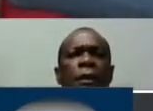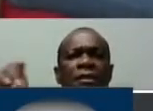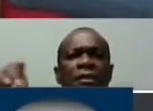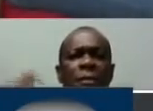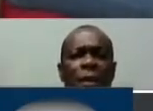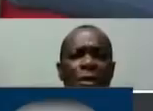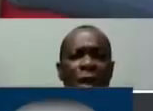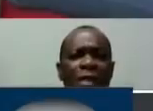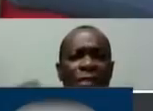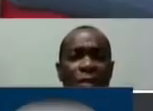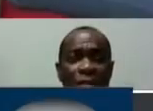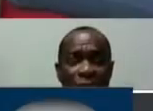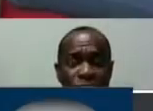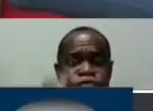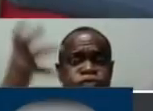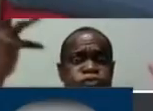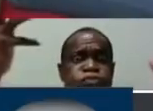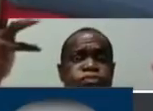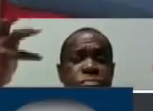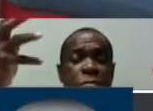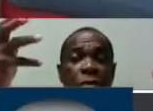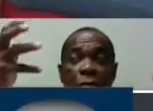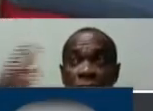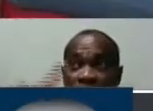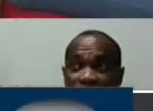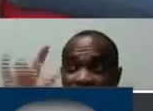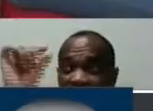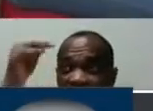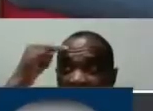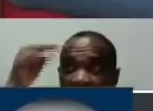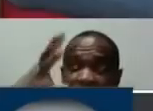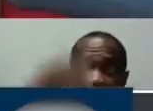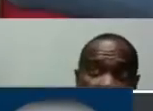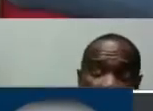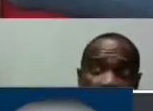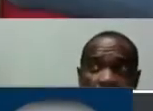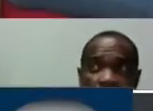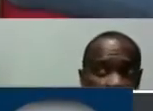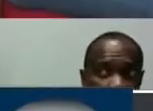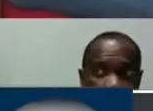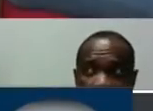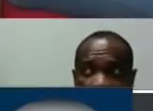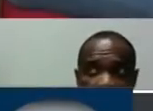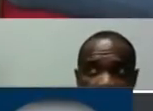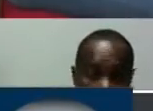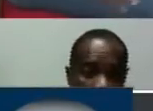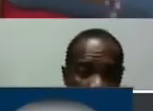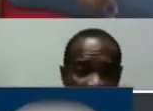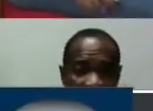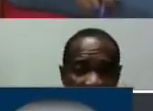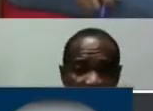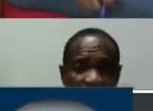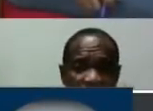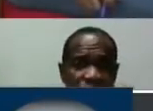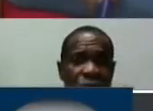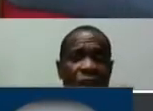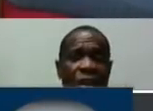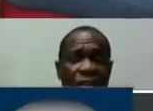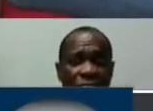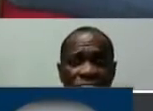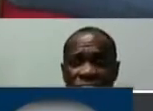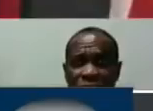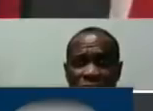critical. Has the central government actively engaged with the THA to try and work out some of the